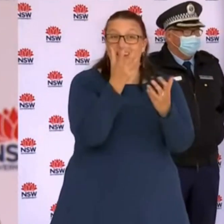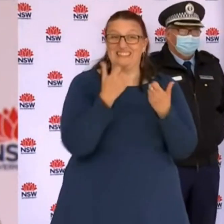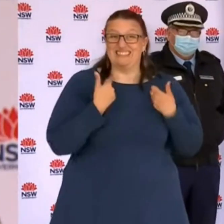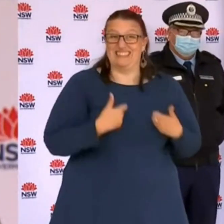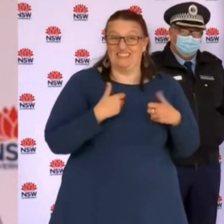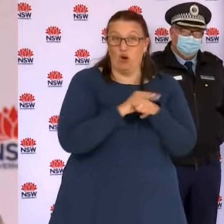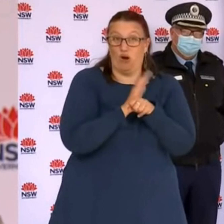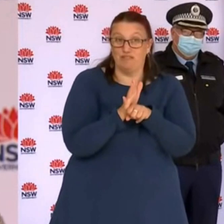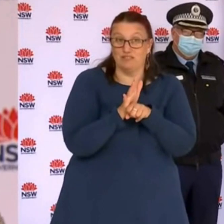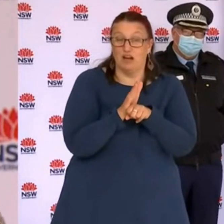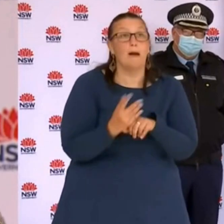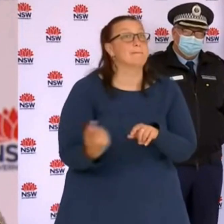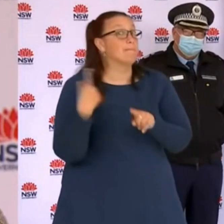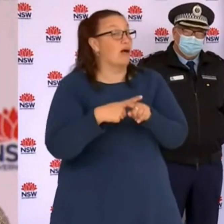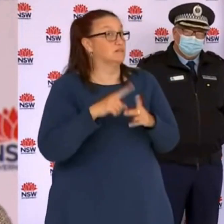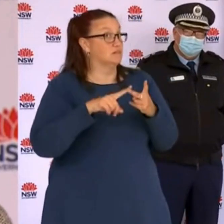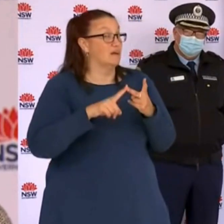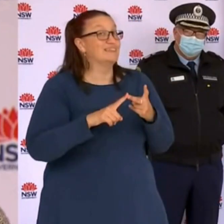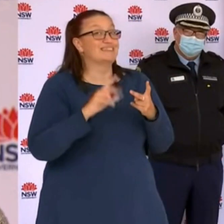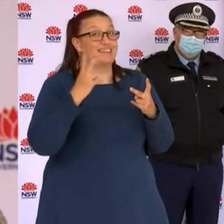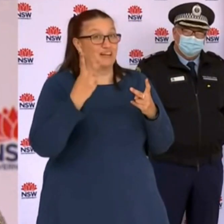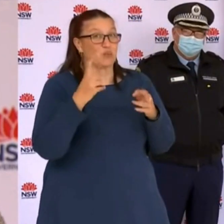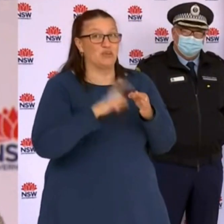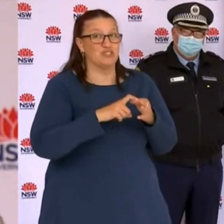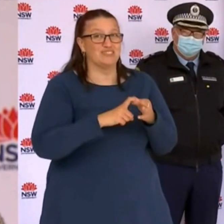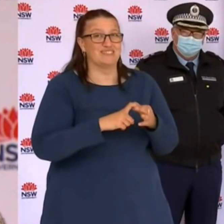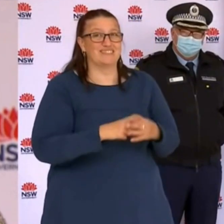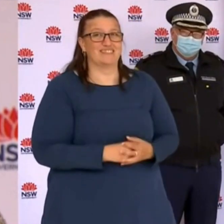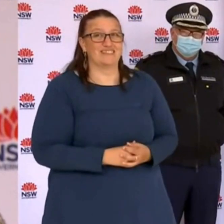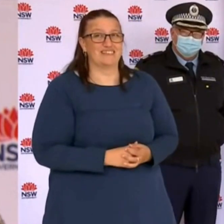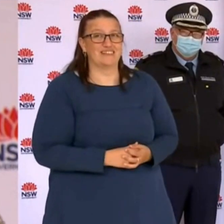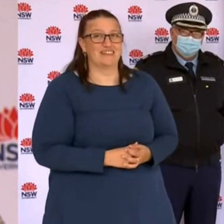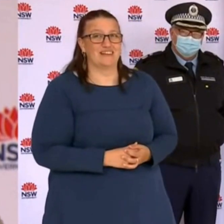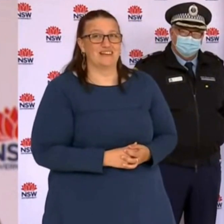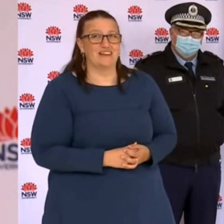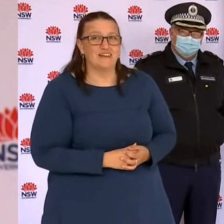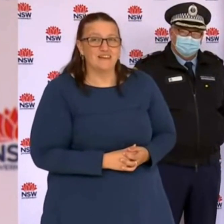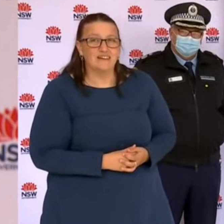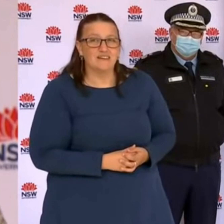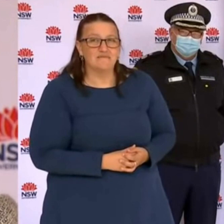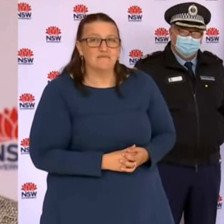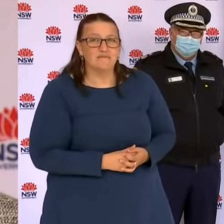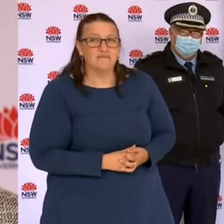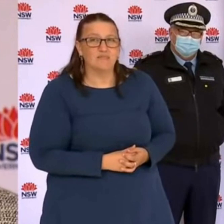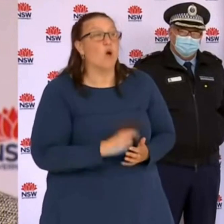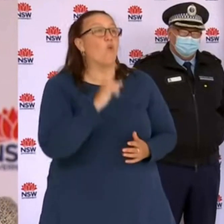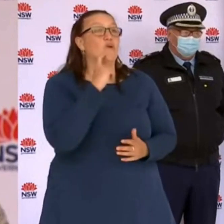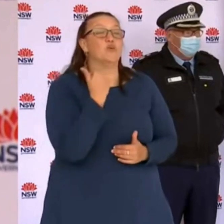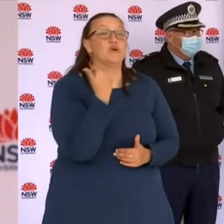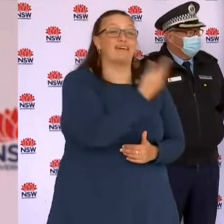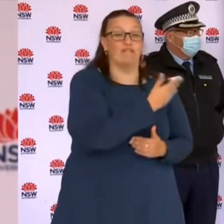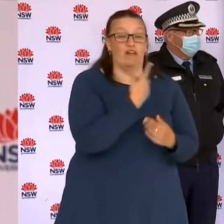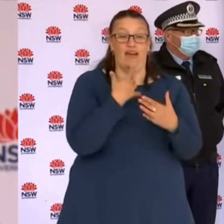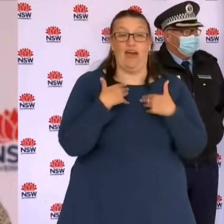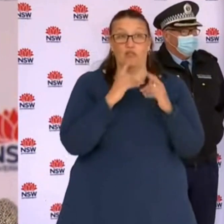also, I would also like to ask, will you release the health advice that you've been providing to the Premier before and during the lockdown as well? So I think